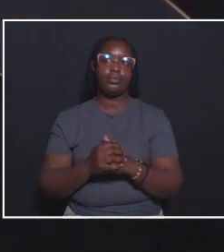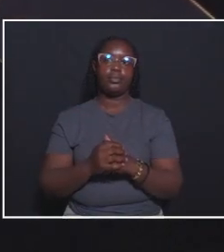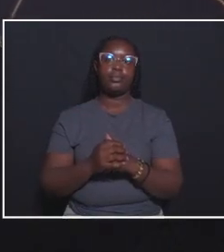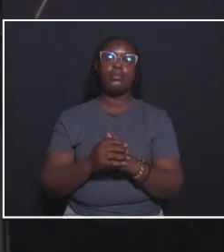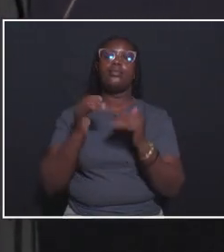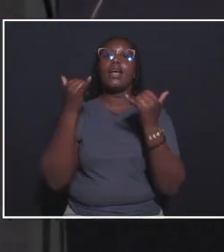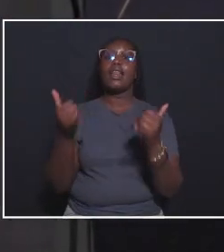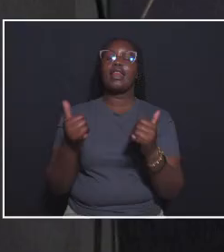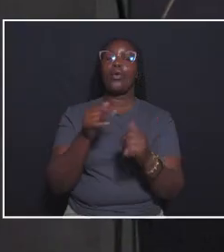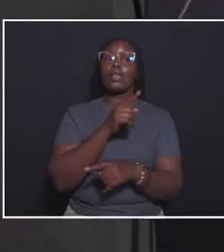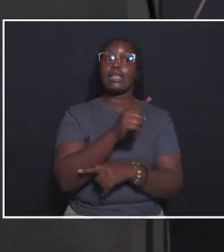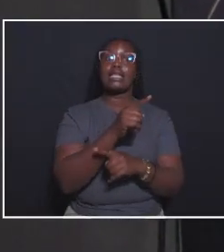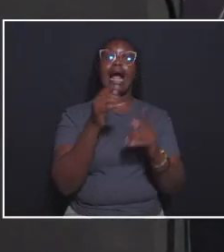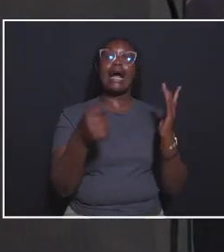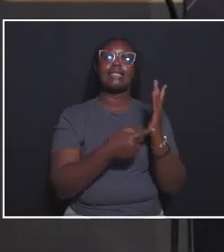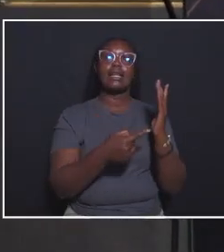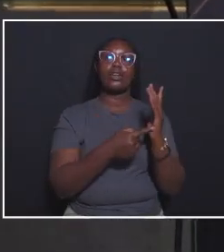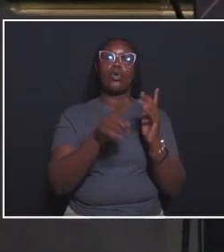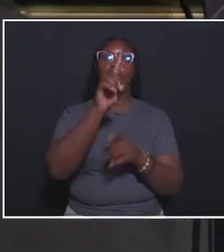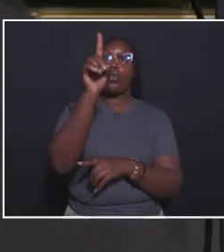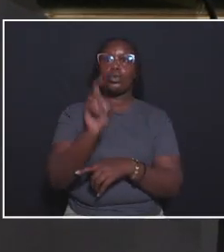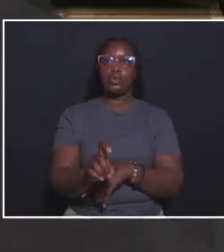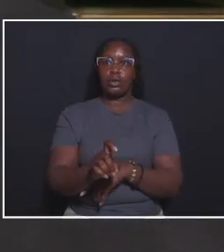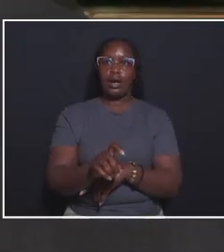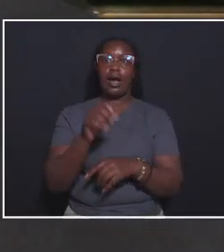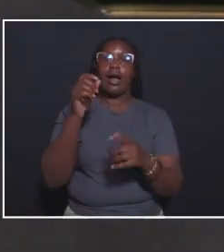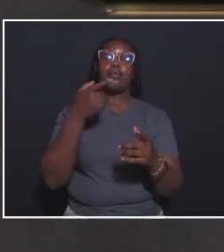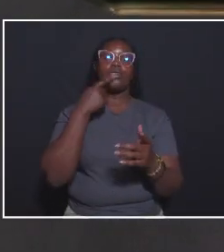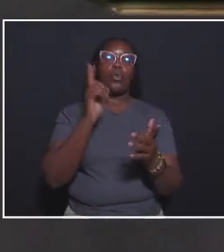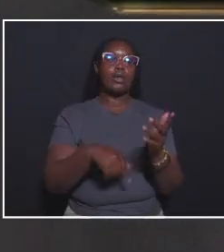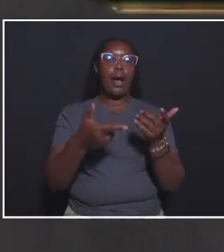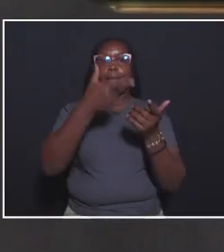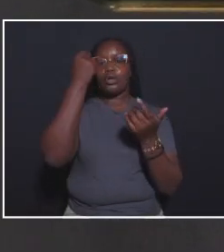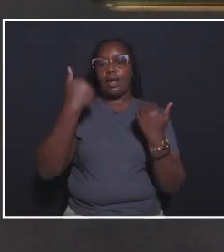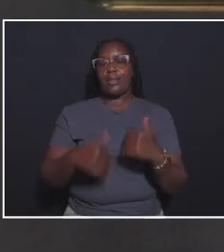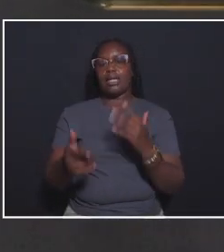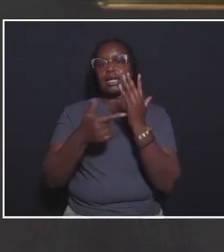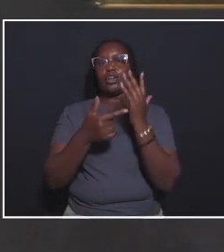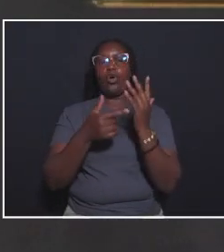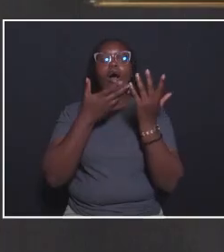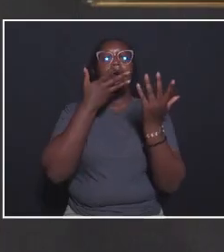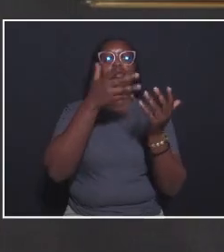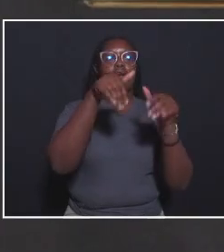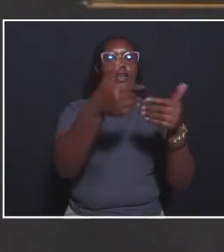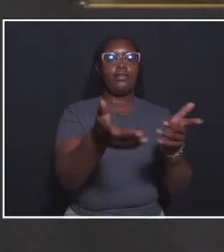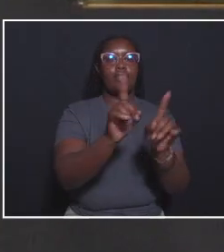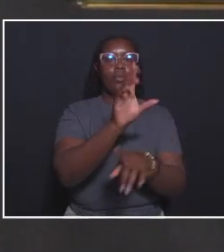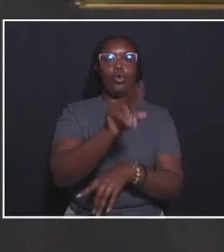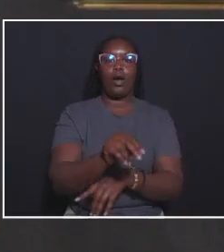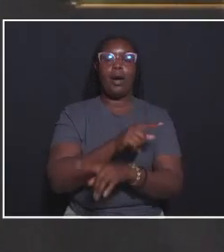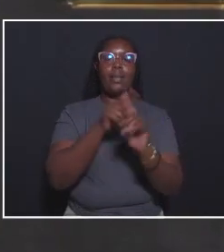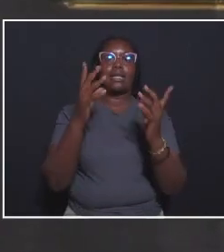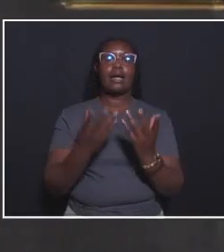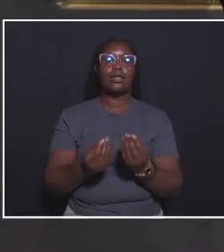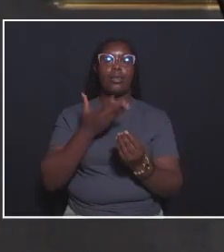technical question, so I will not bore the rest of you are not as technical, but a simple answer. If you